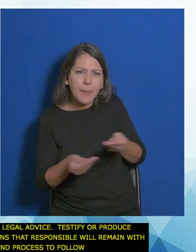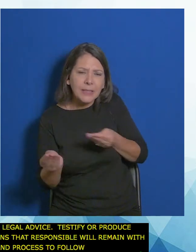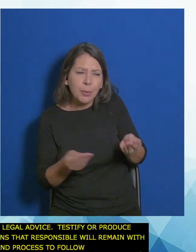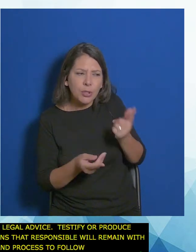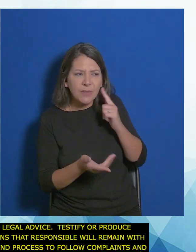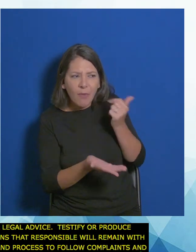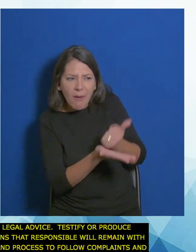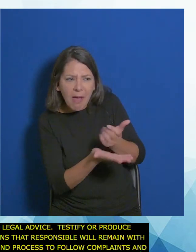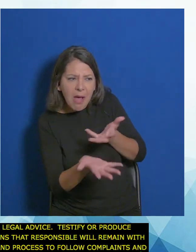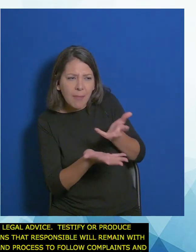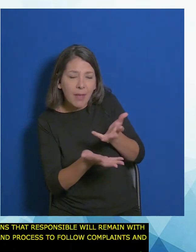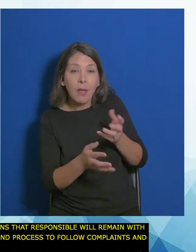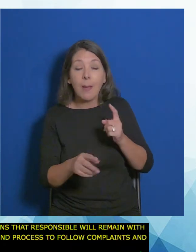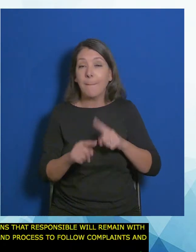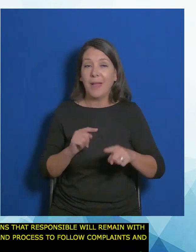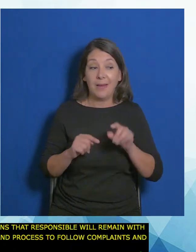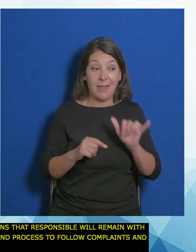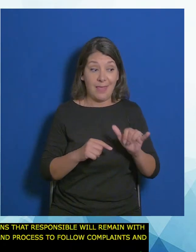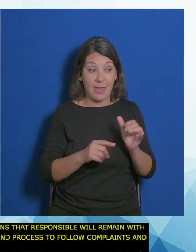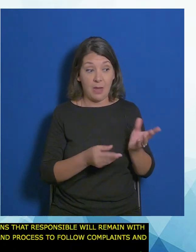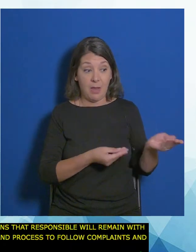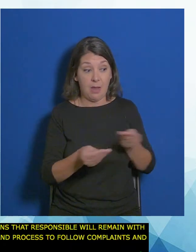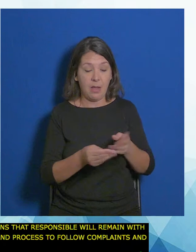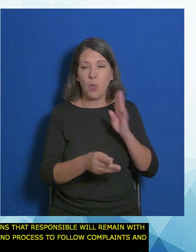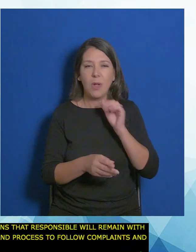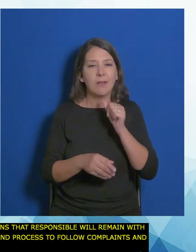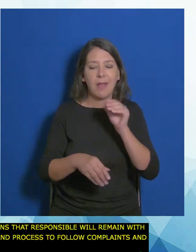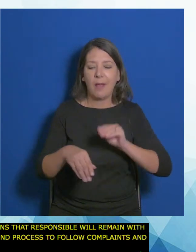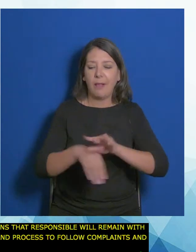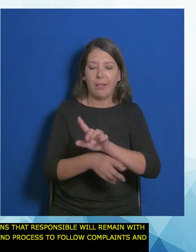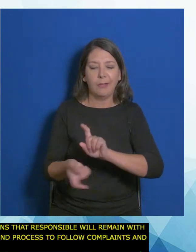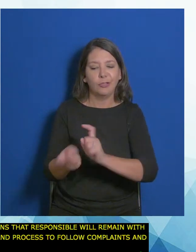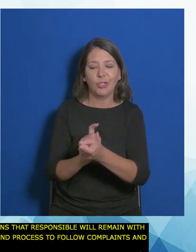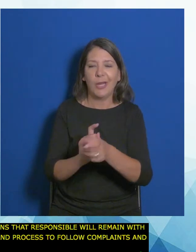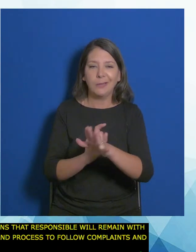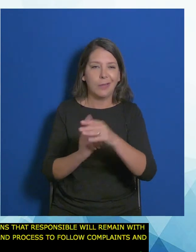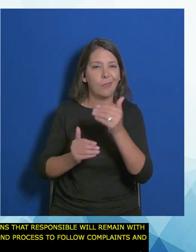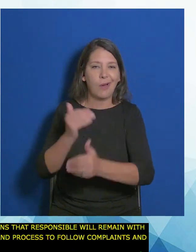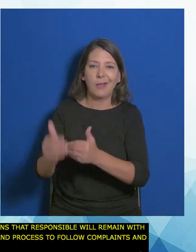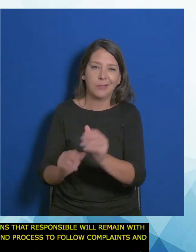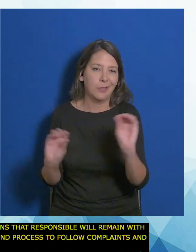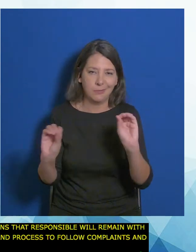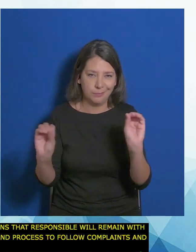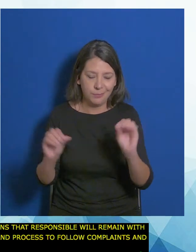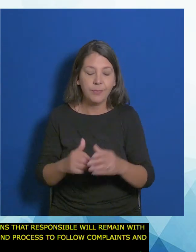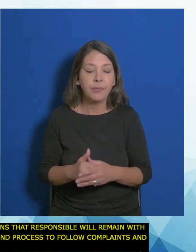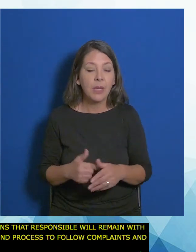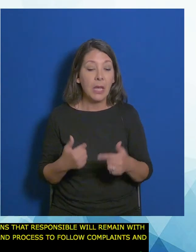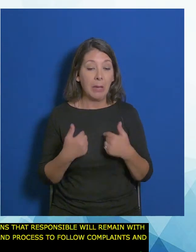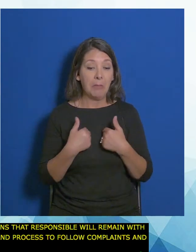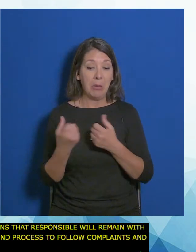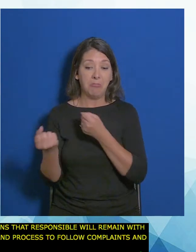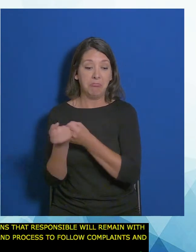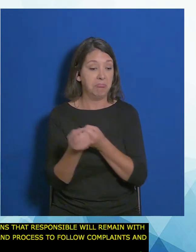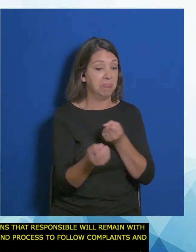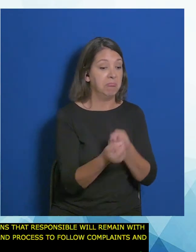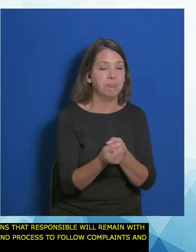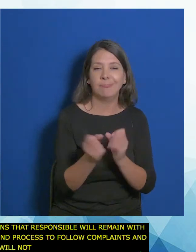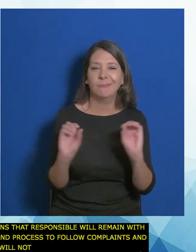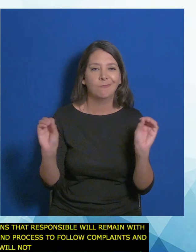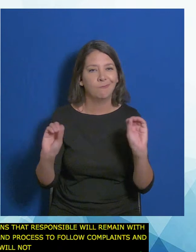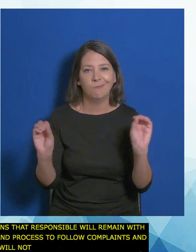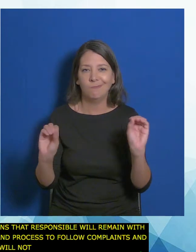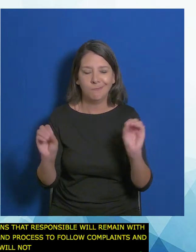doing so does not change those processes. And then I won't advocate or take sides or